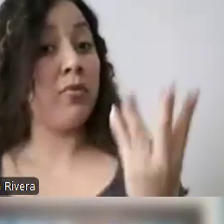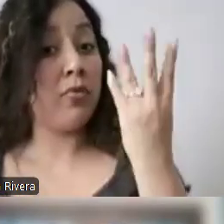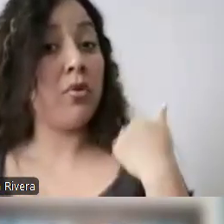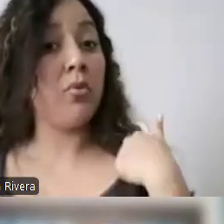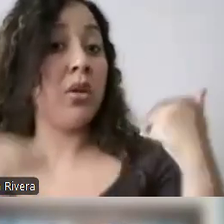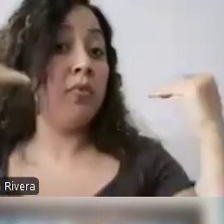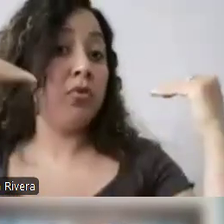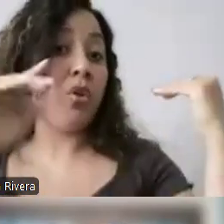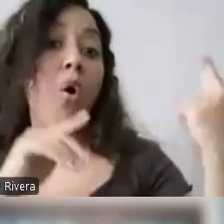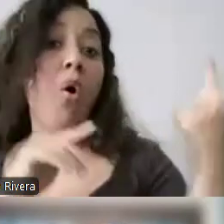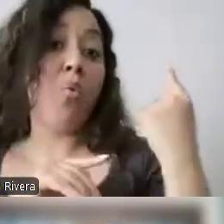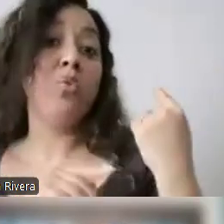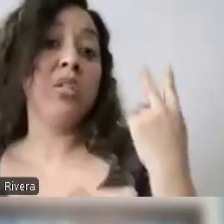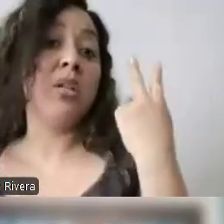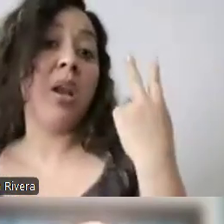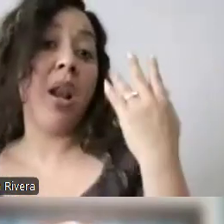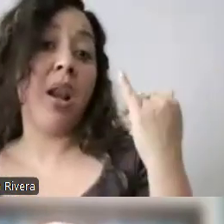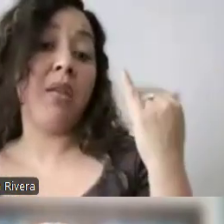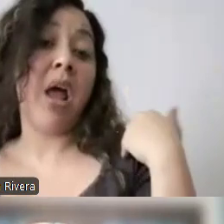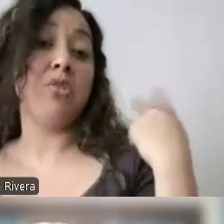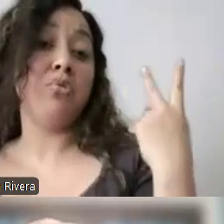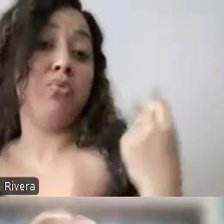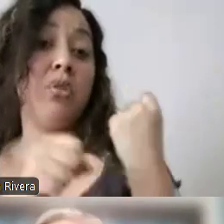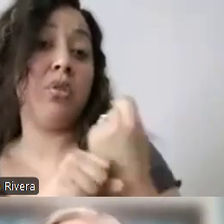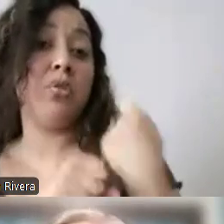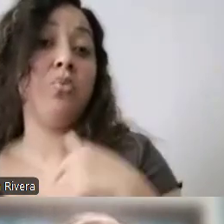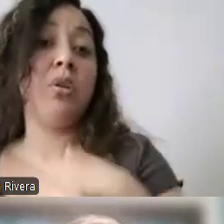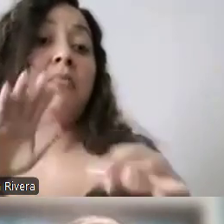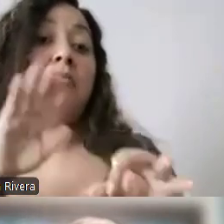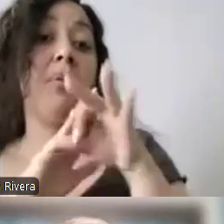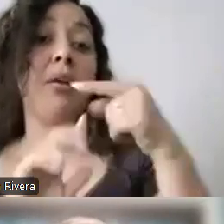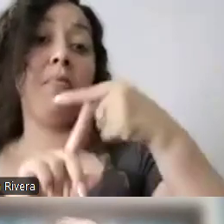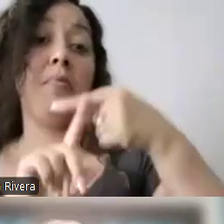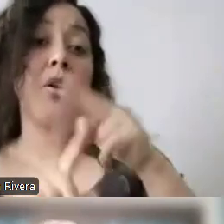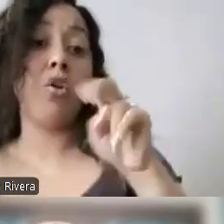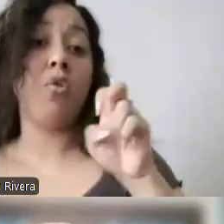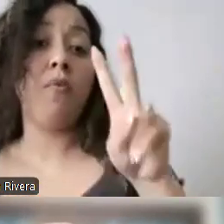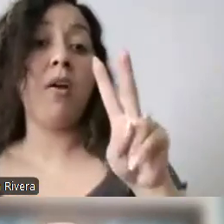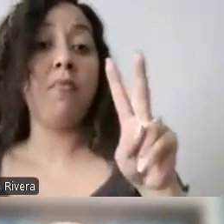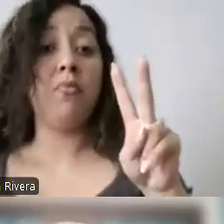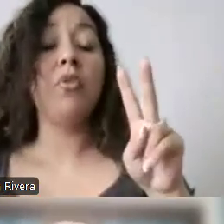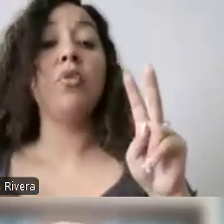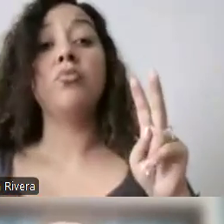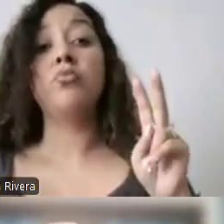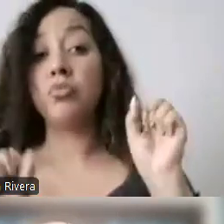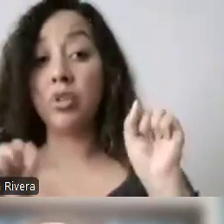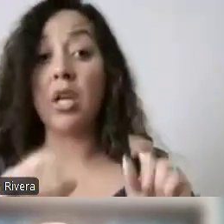November to be that meeting. Anyone has any thoughts about